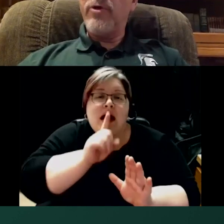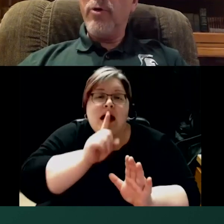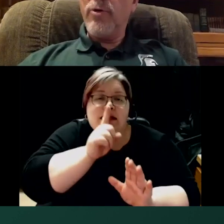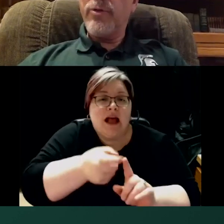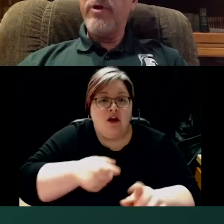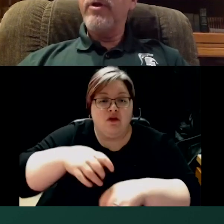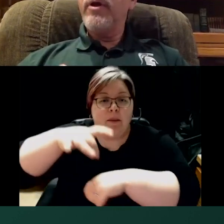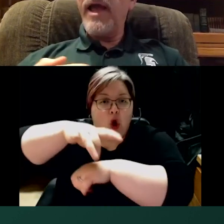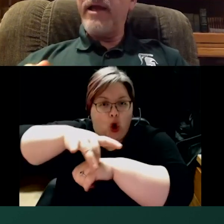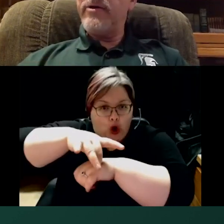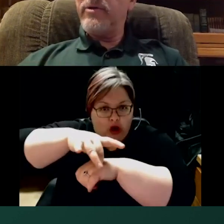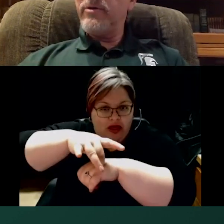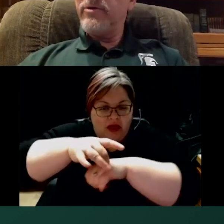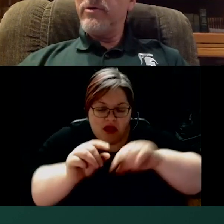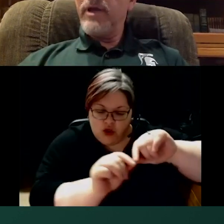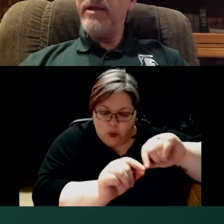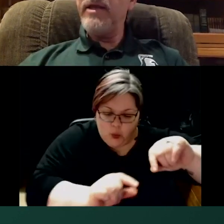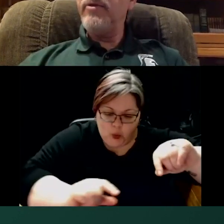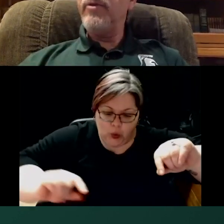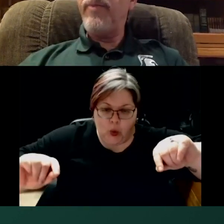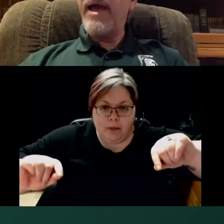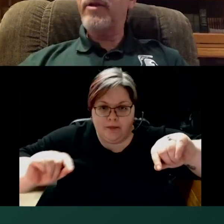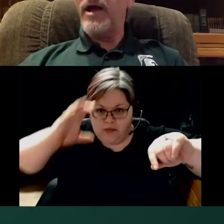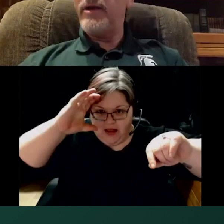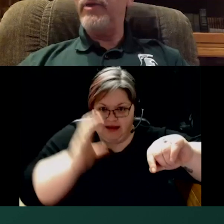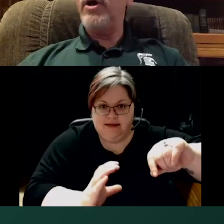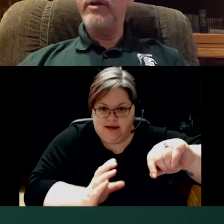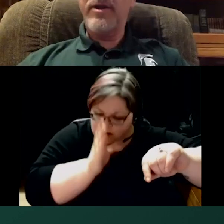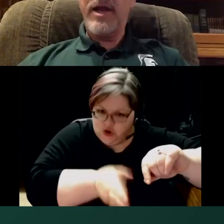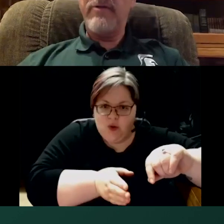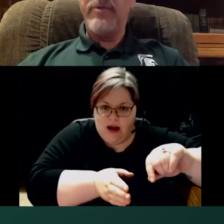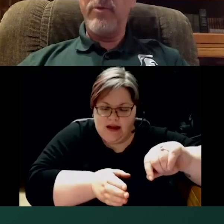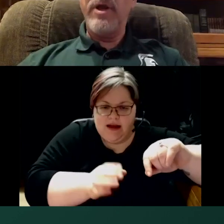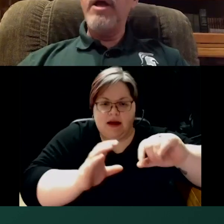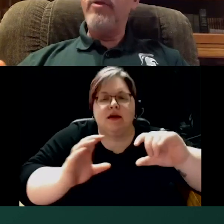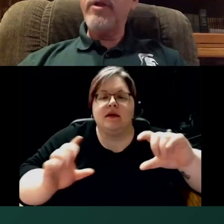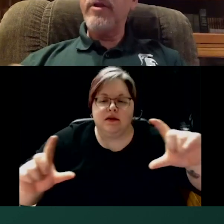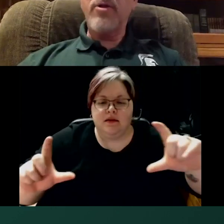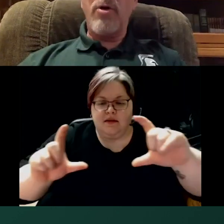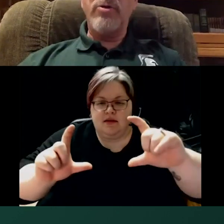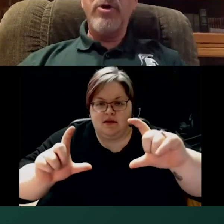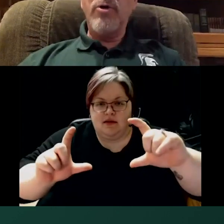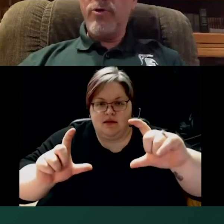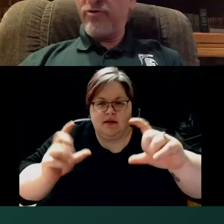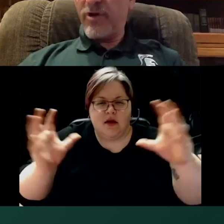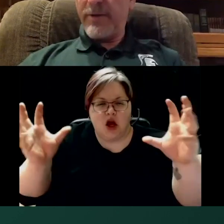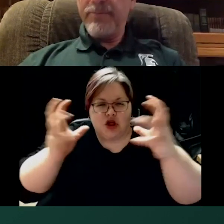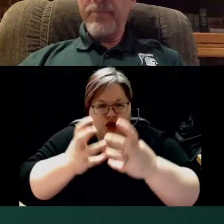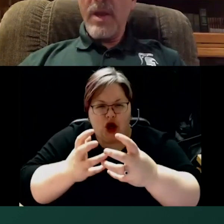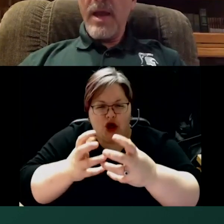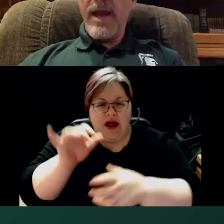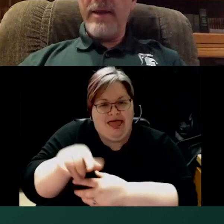off the earth and hitting the backside, the unlit side of the moon. This is called